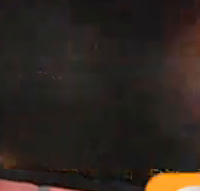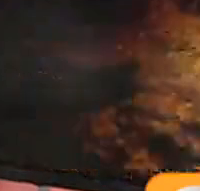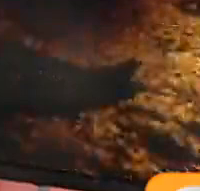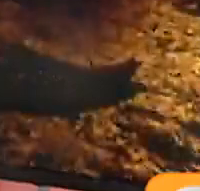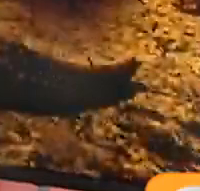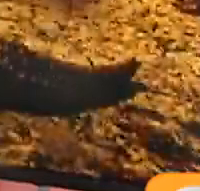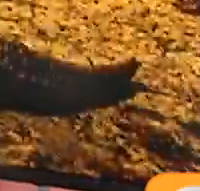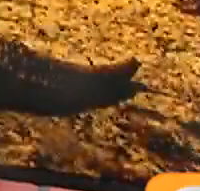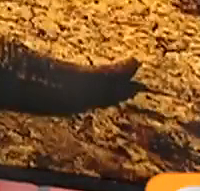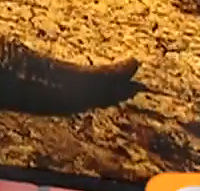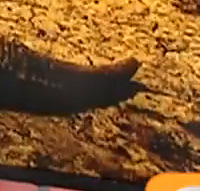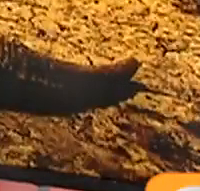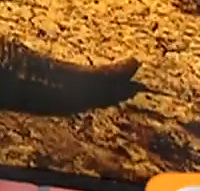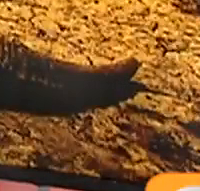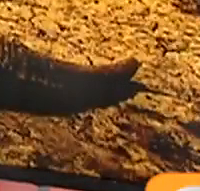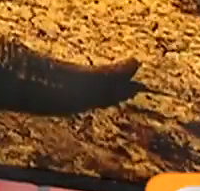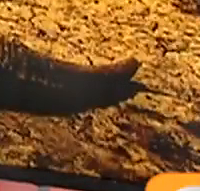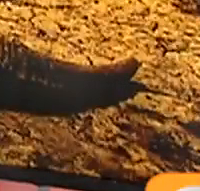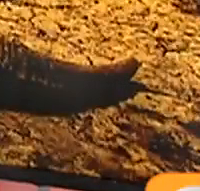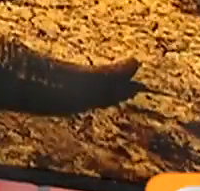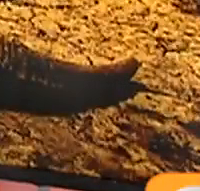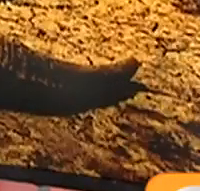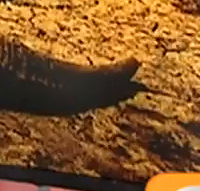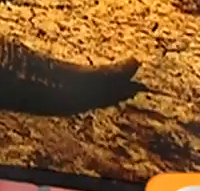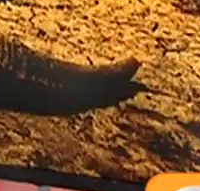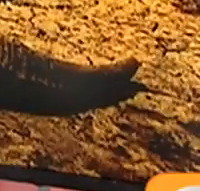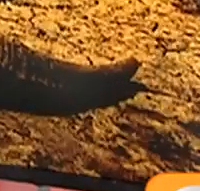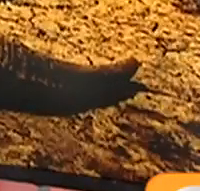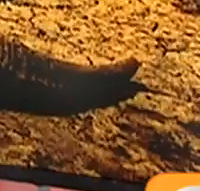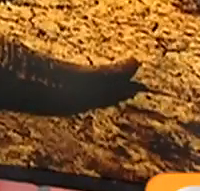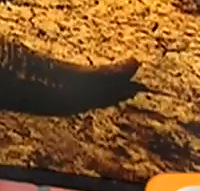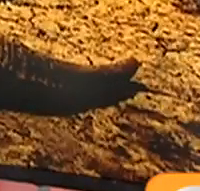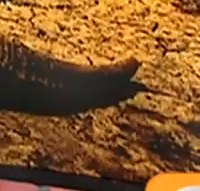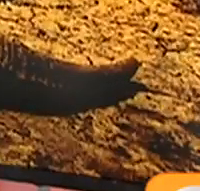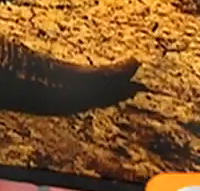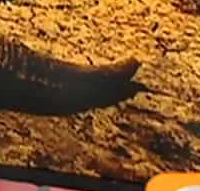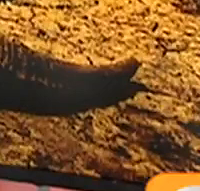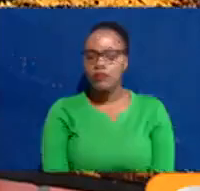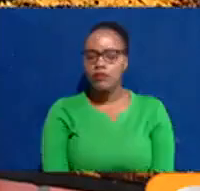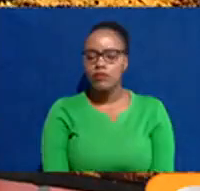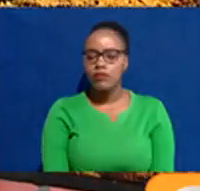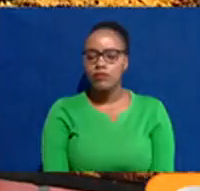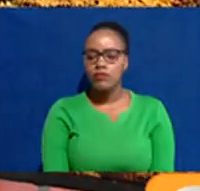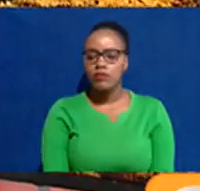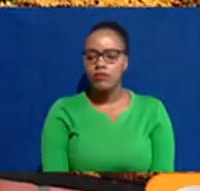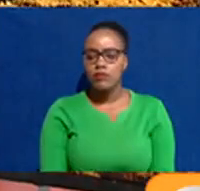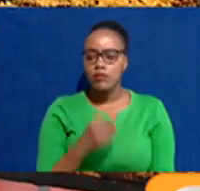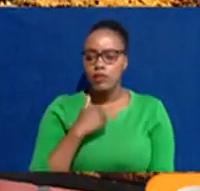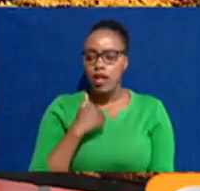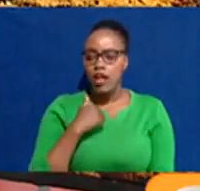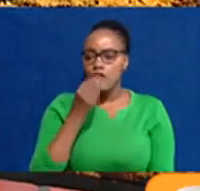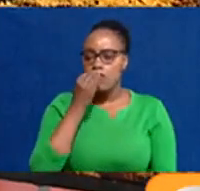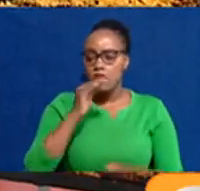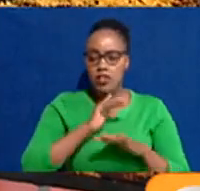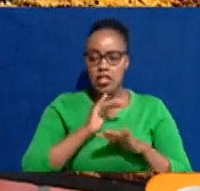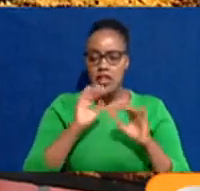Now, let's break this down a little further. There are 4.35 million Kenyans who are food